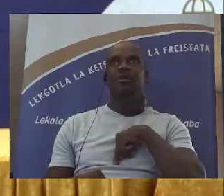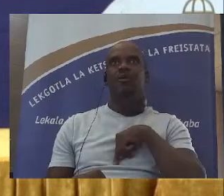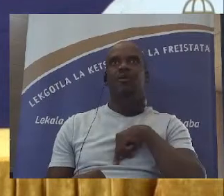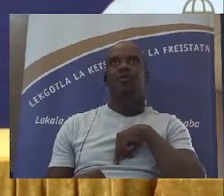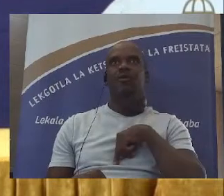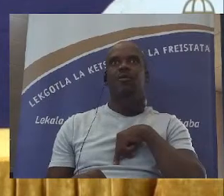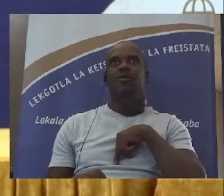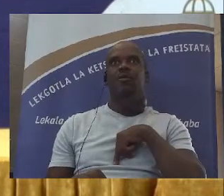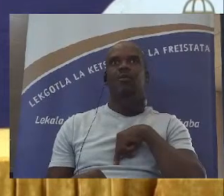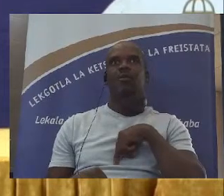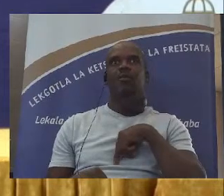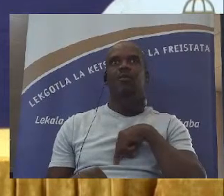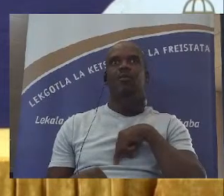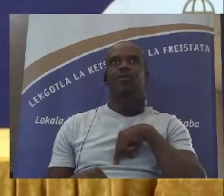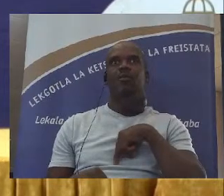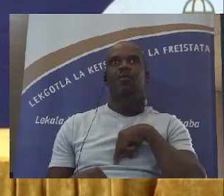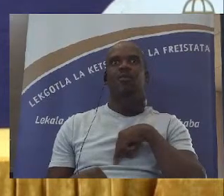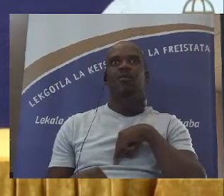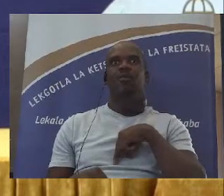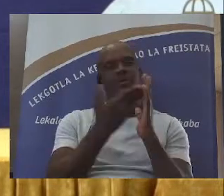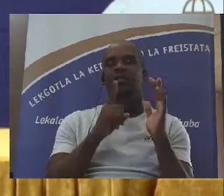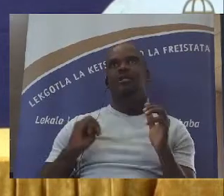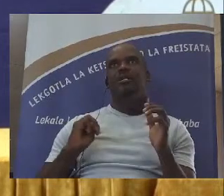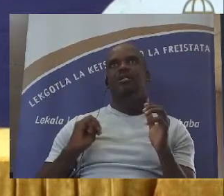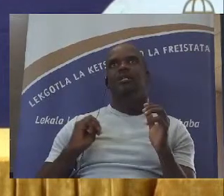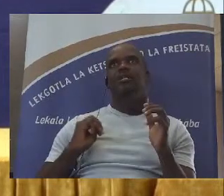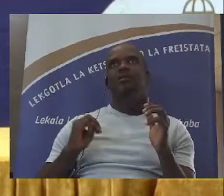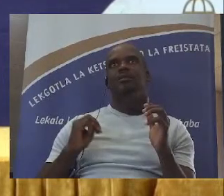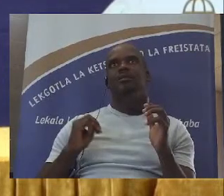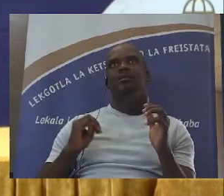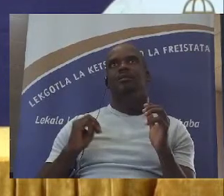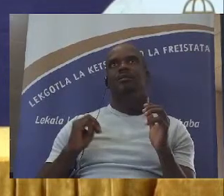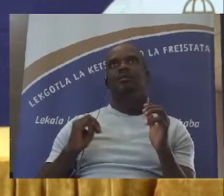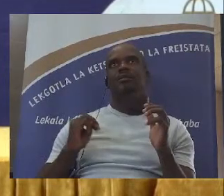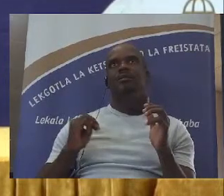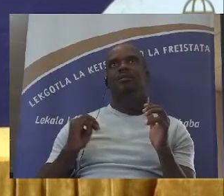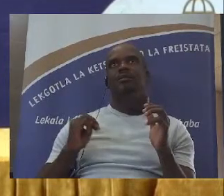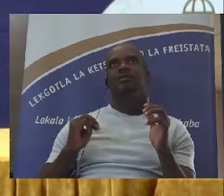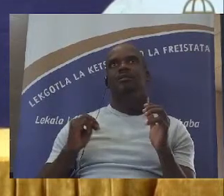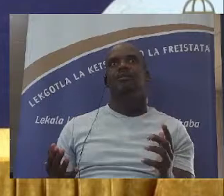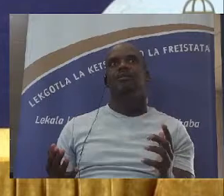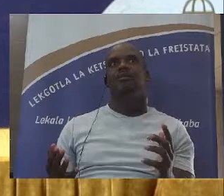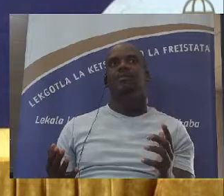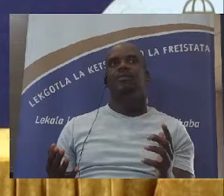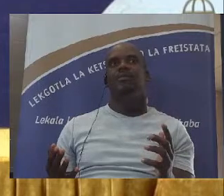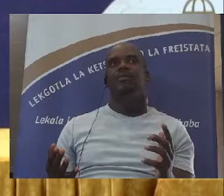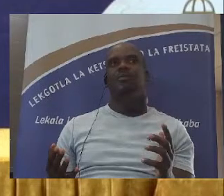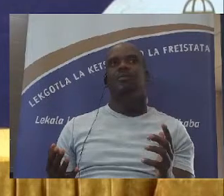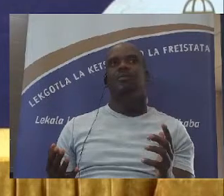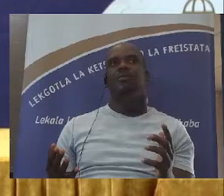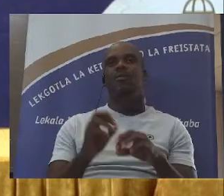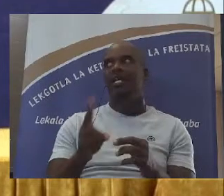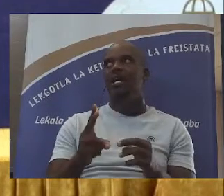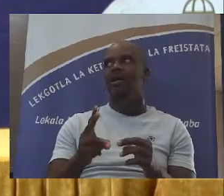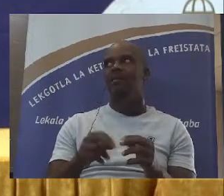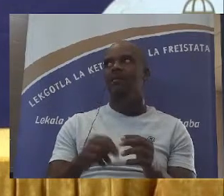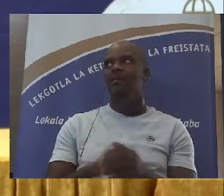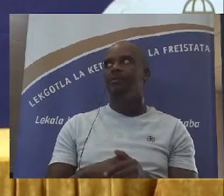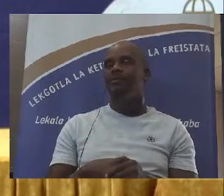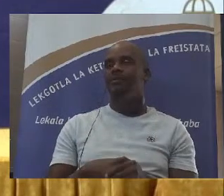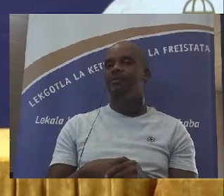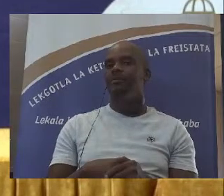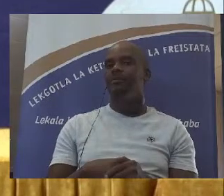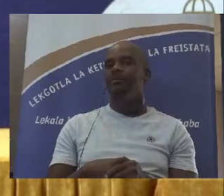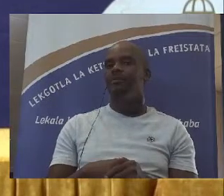and I also need to explain here, because the moment when we talked about that, the minister can now